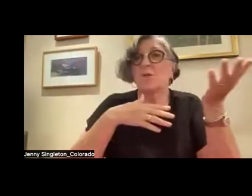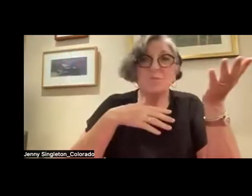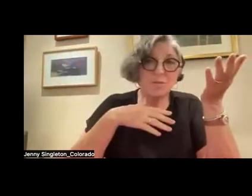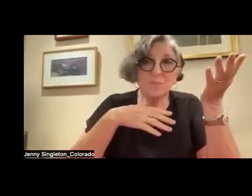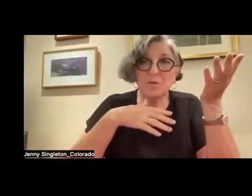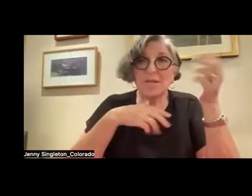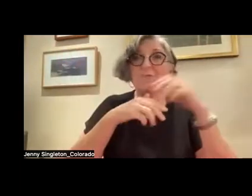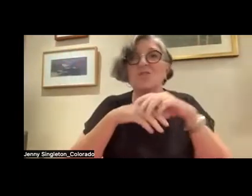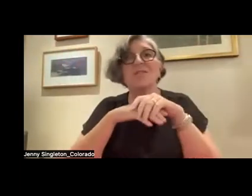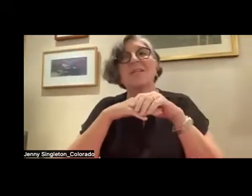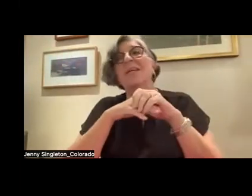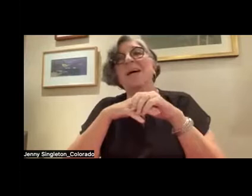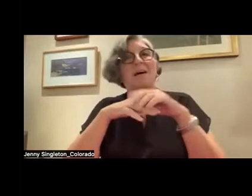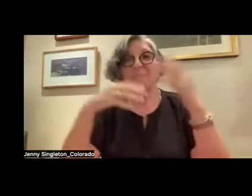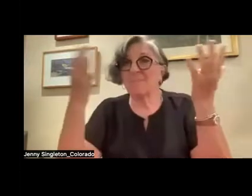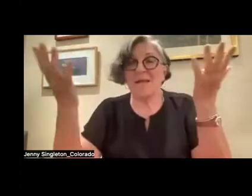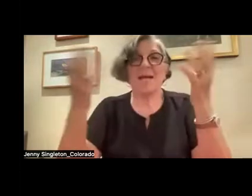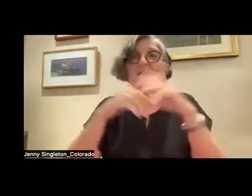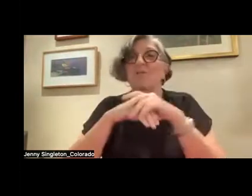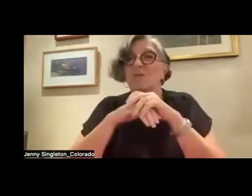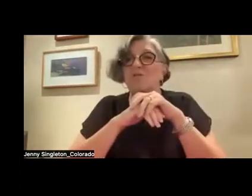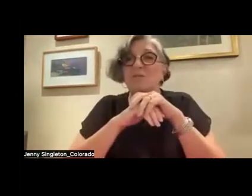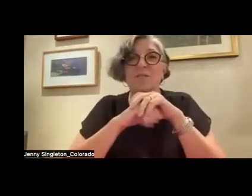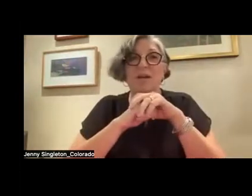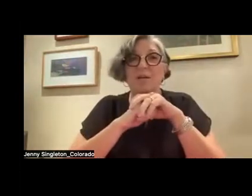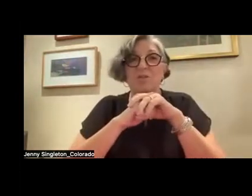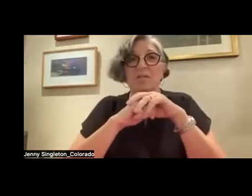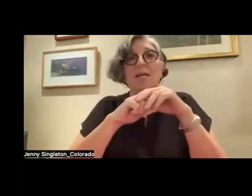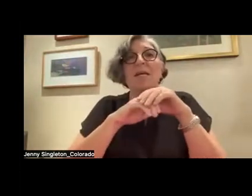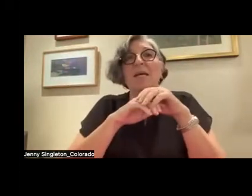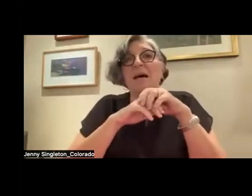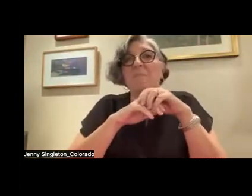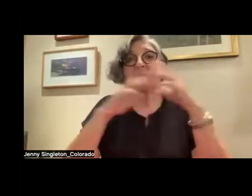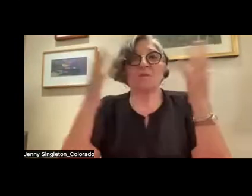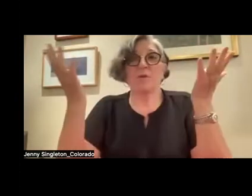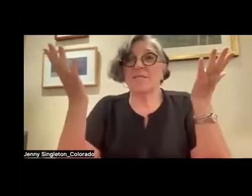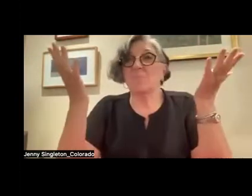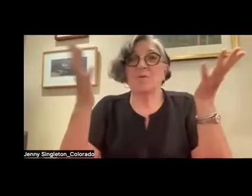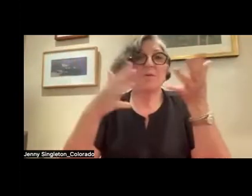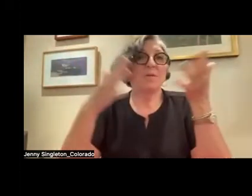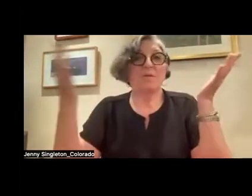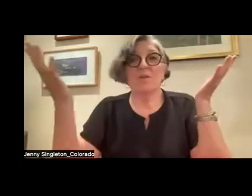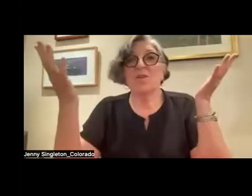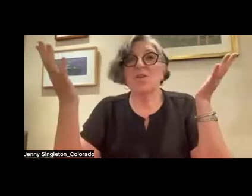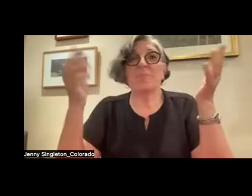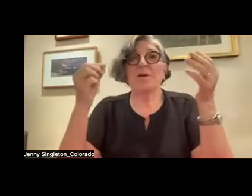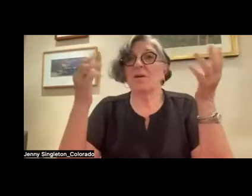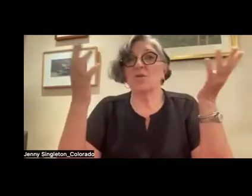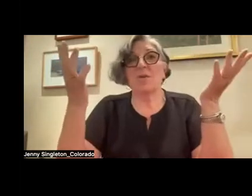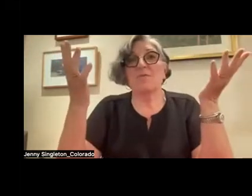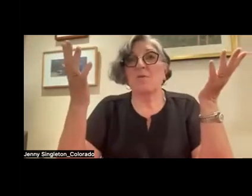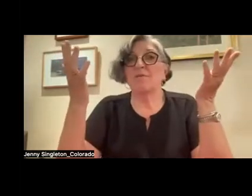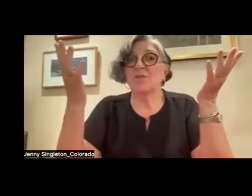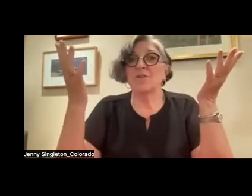with multiple spoken languages, and that's also true for sign languages. So for example, across Europe, there